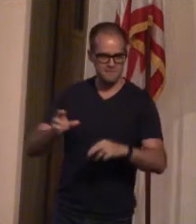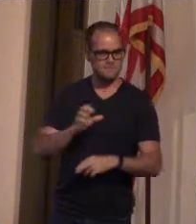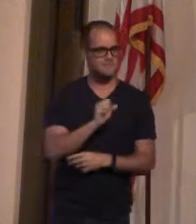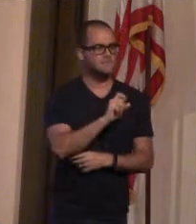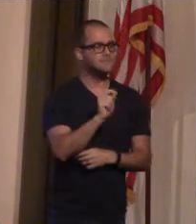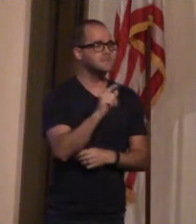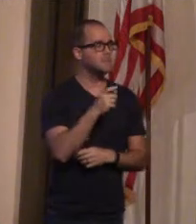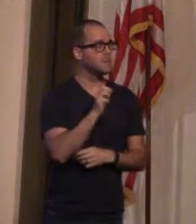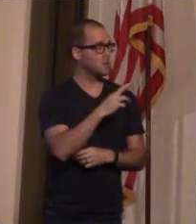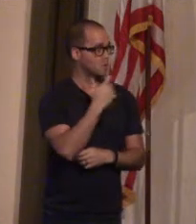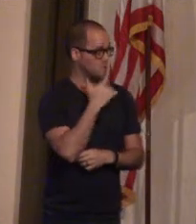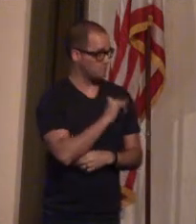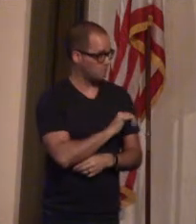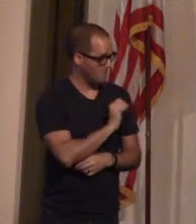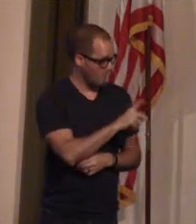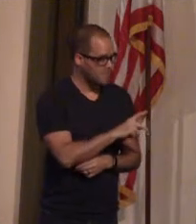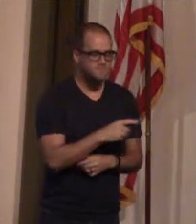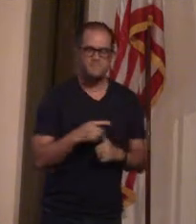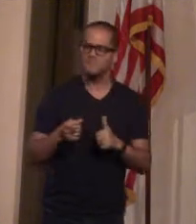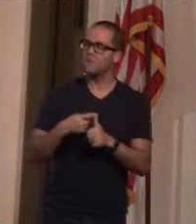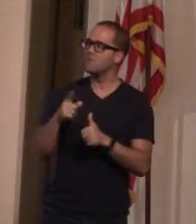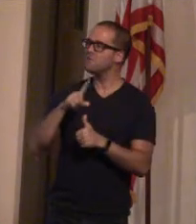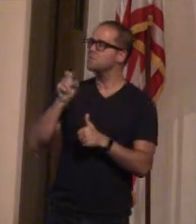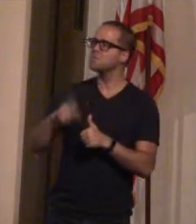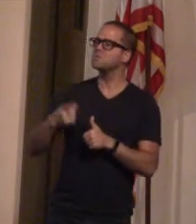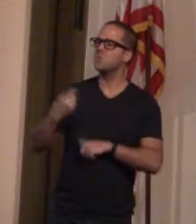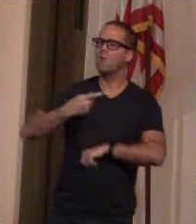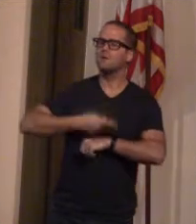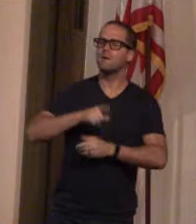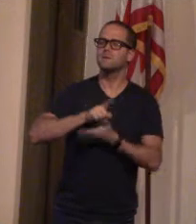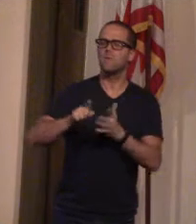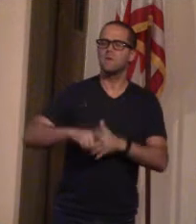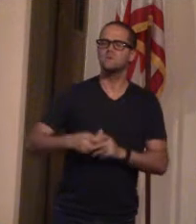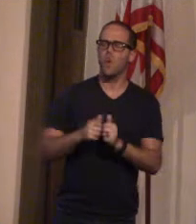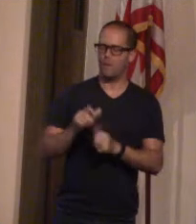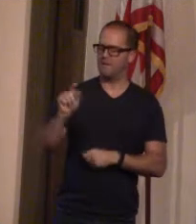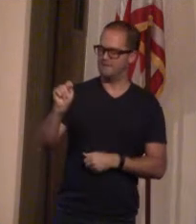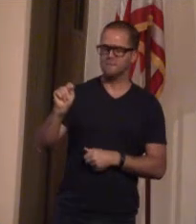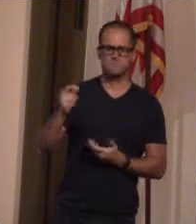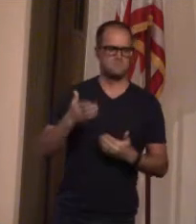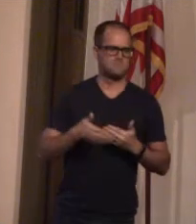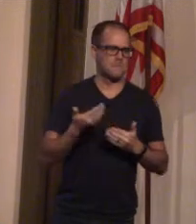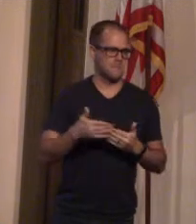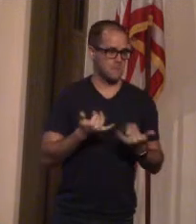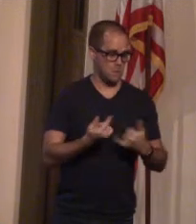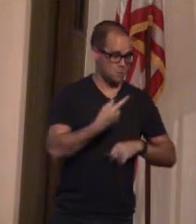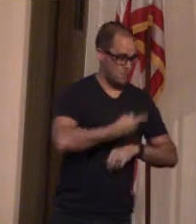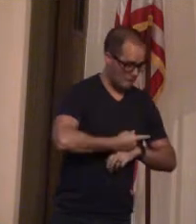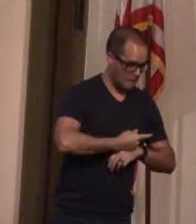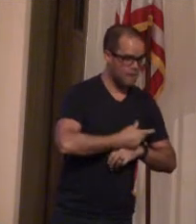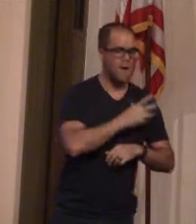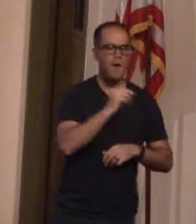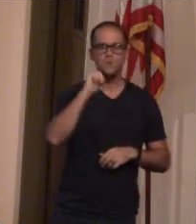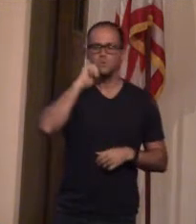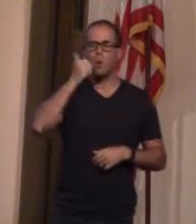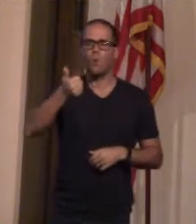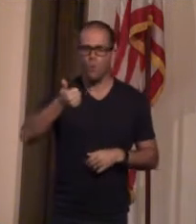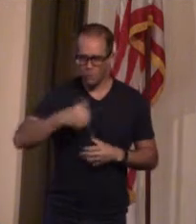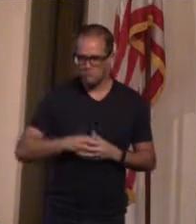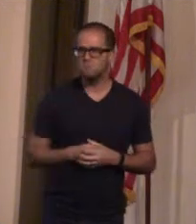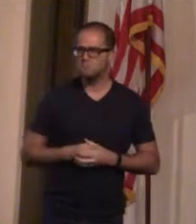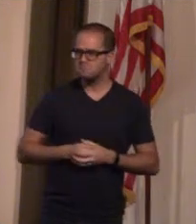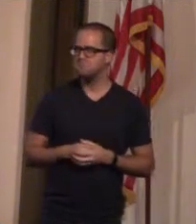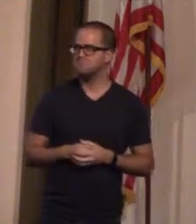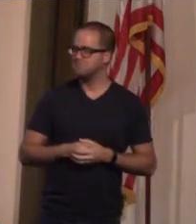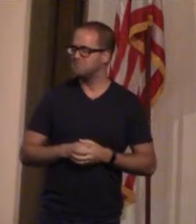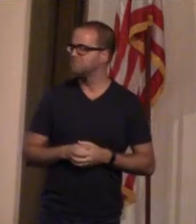So you've got some time to think about this. Forrest goes away. A little while later, he comes back. He says, I got the answers now. Already? Really? Oh, okay. So